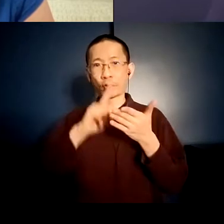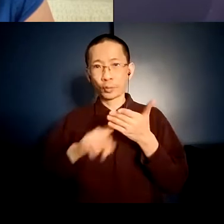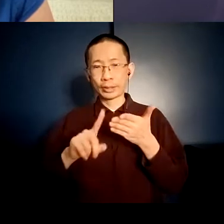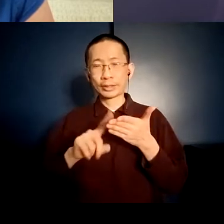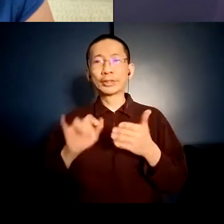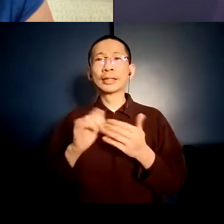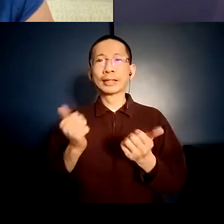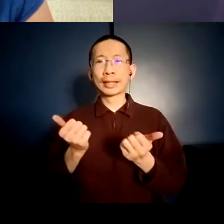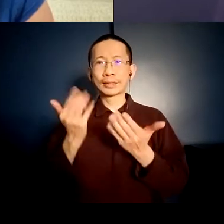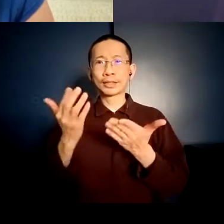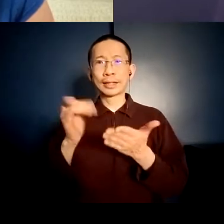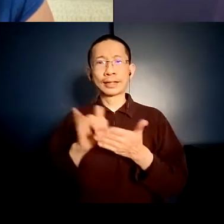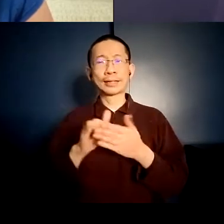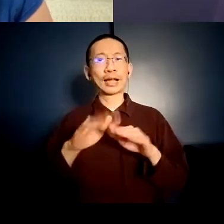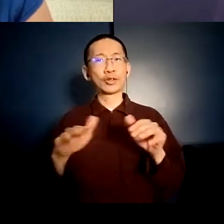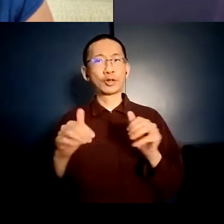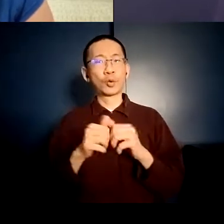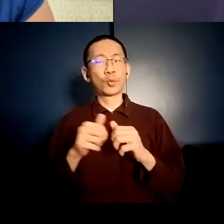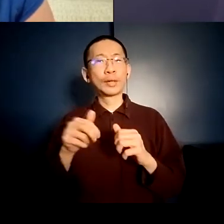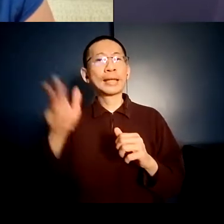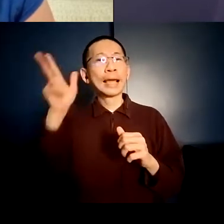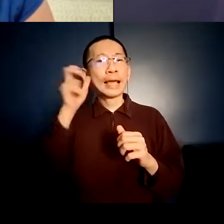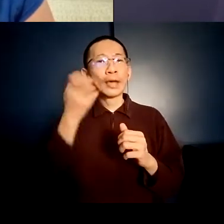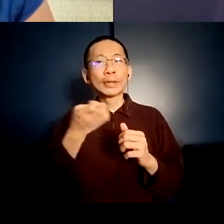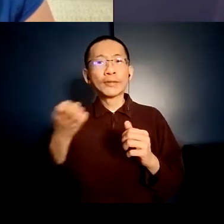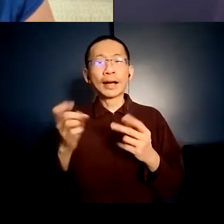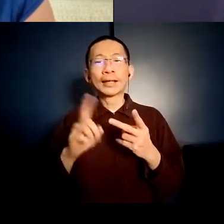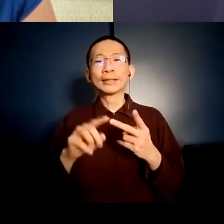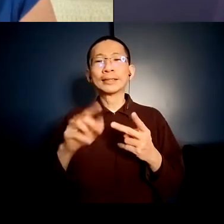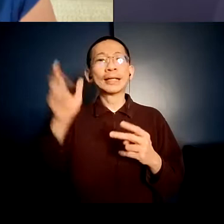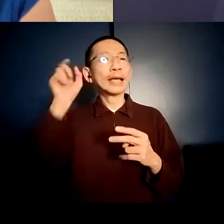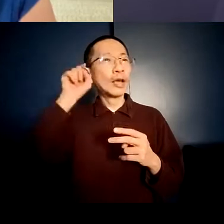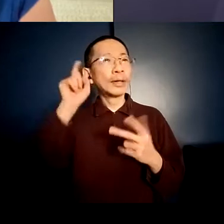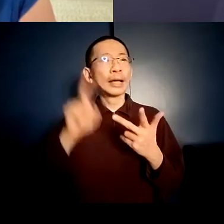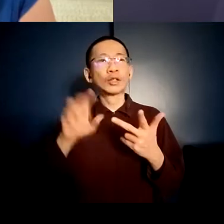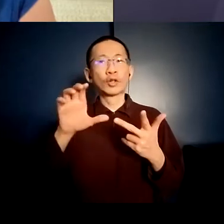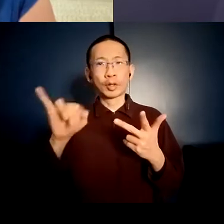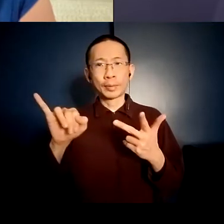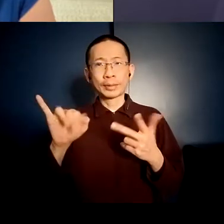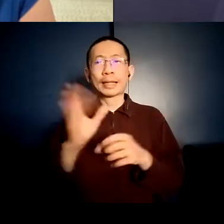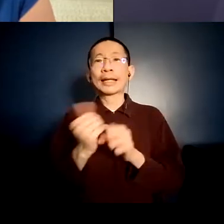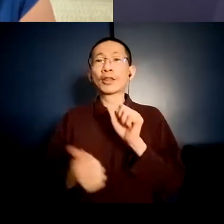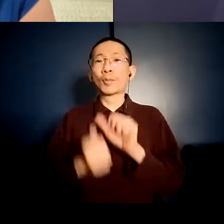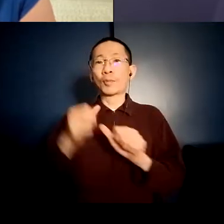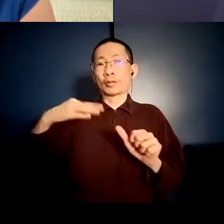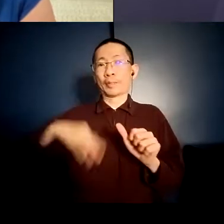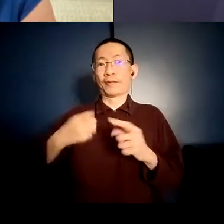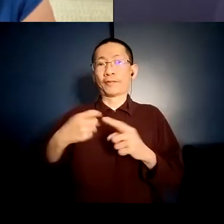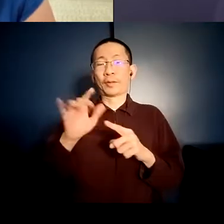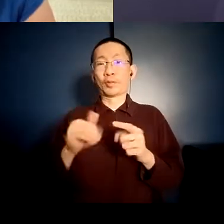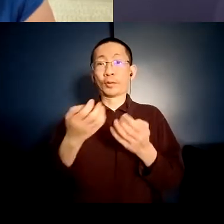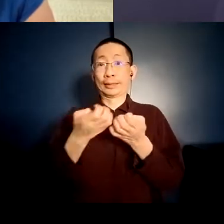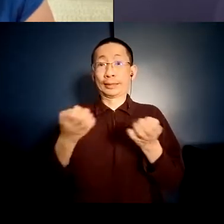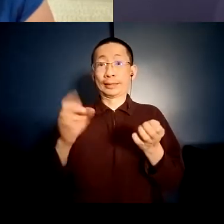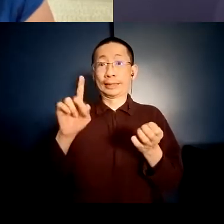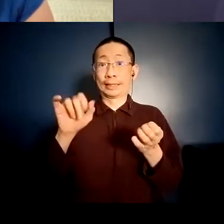that suggests that children with hearing devices, hearing aids, or cochlear implants get the most benefit from those devices when